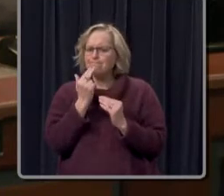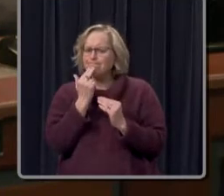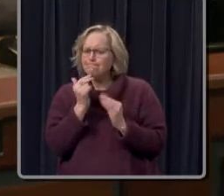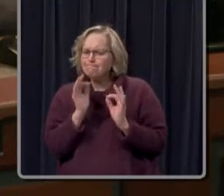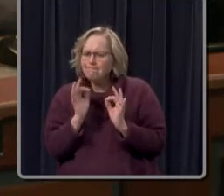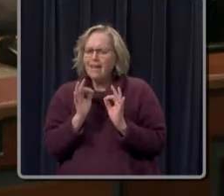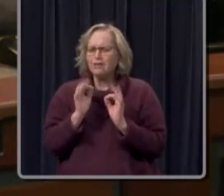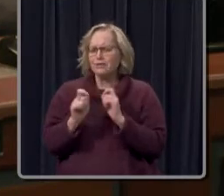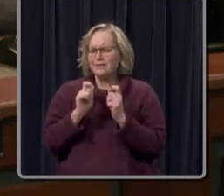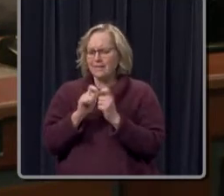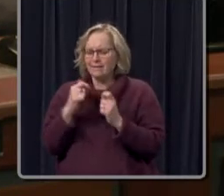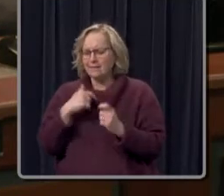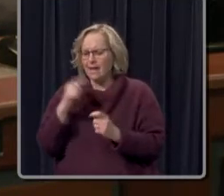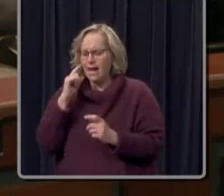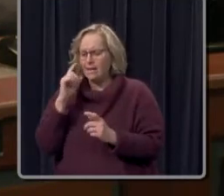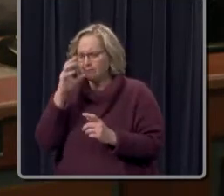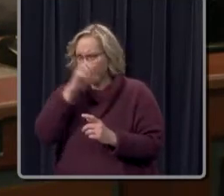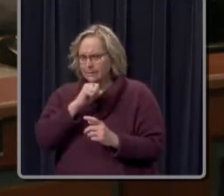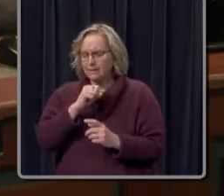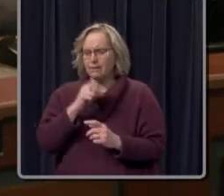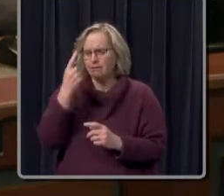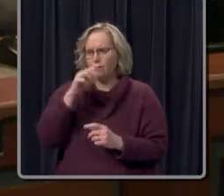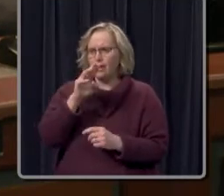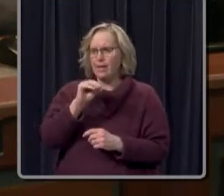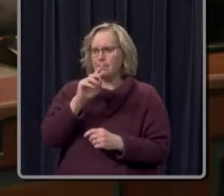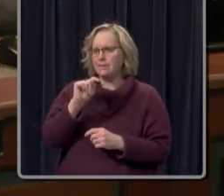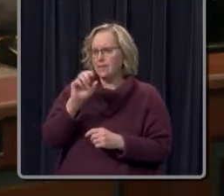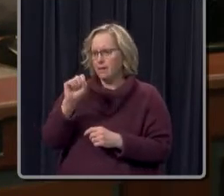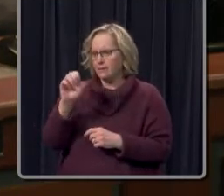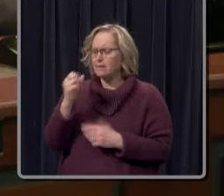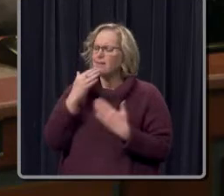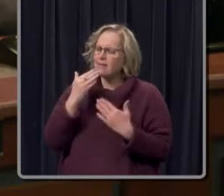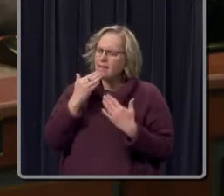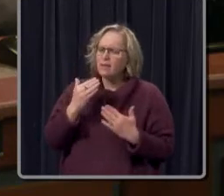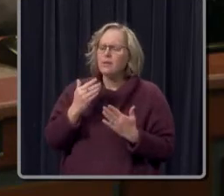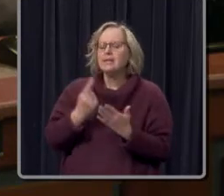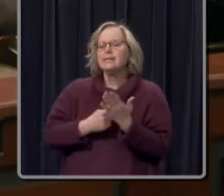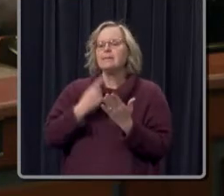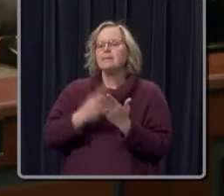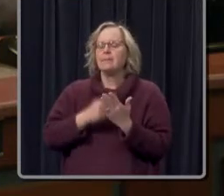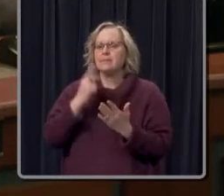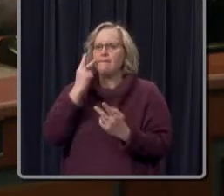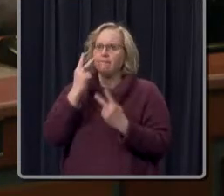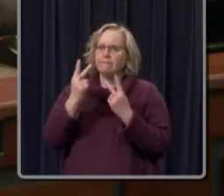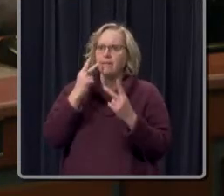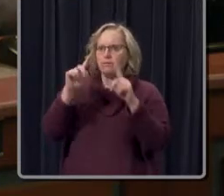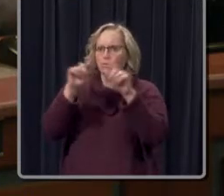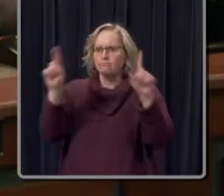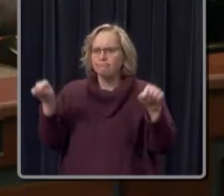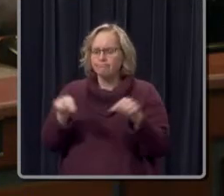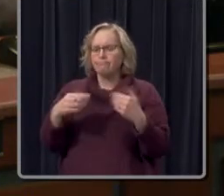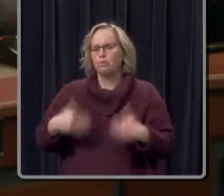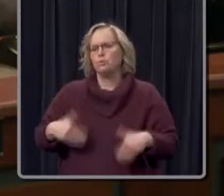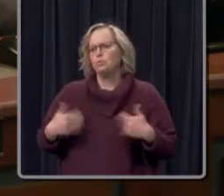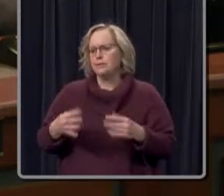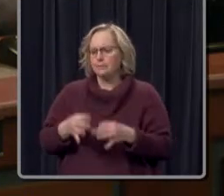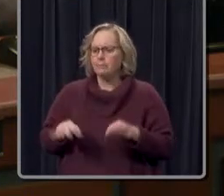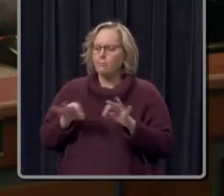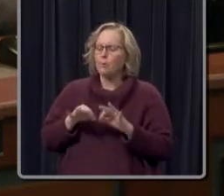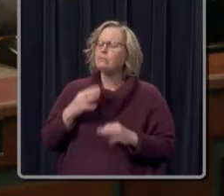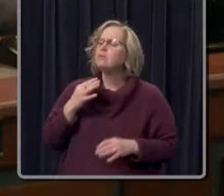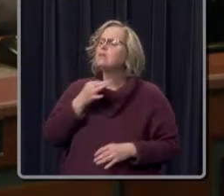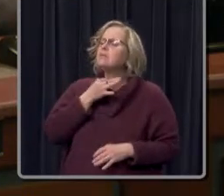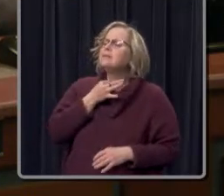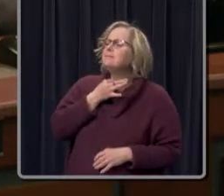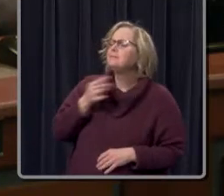even missing on MTSS. So thank you for that. Sometimes the visual is really important. I was wondering about, you were talking